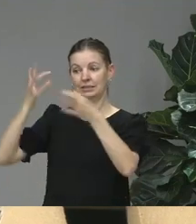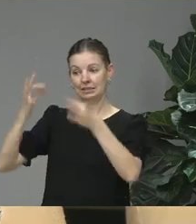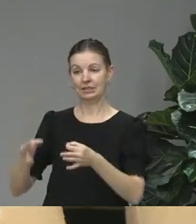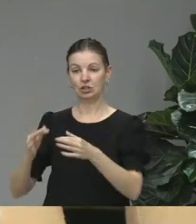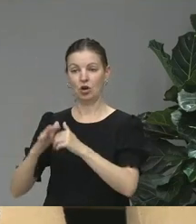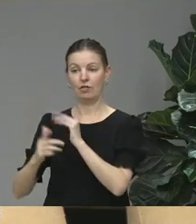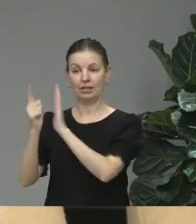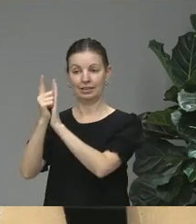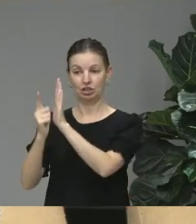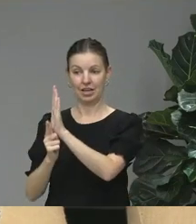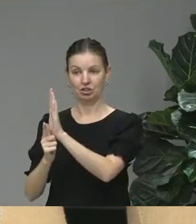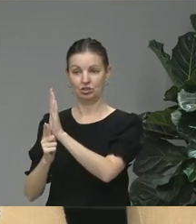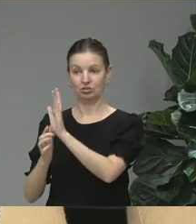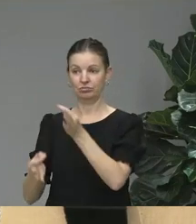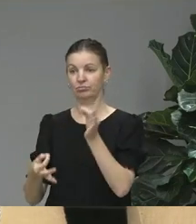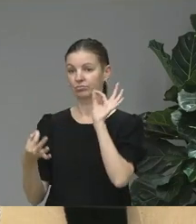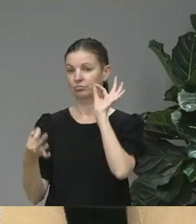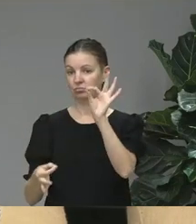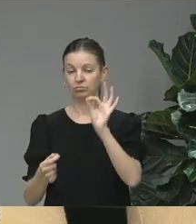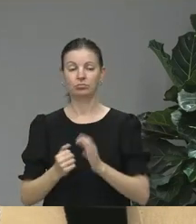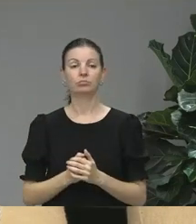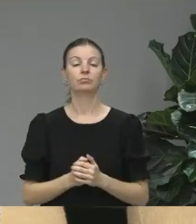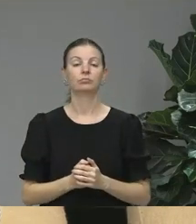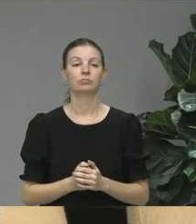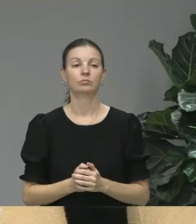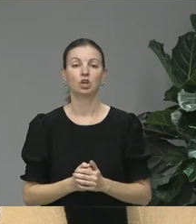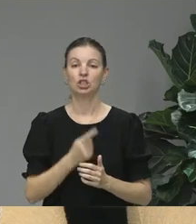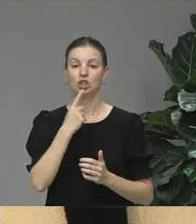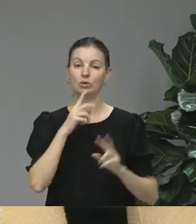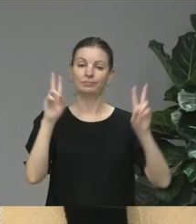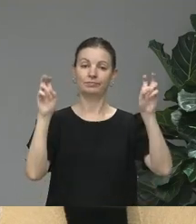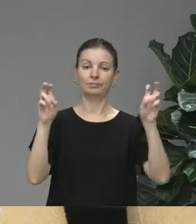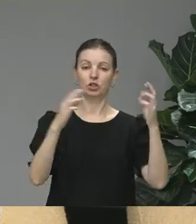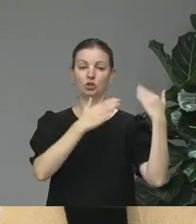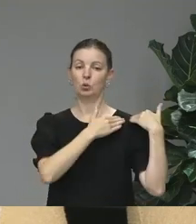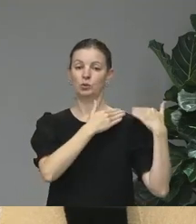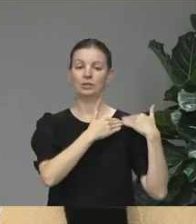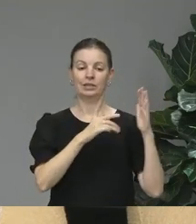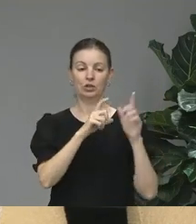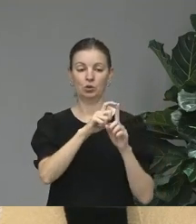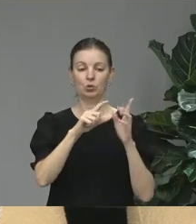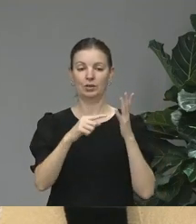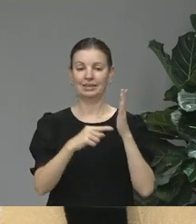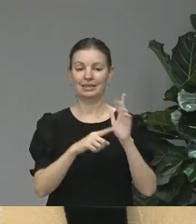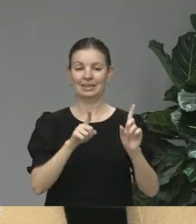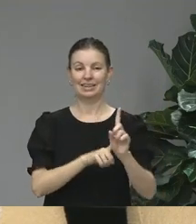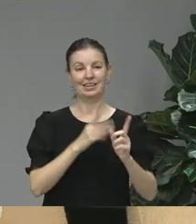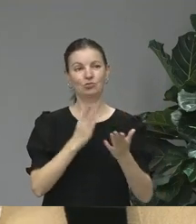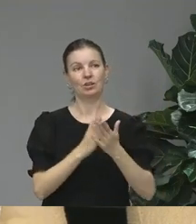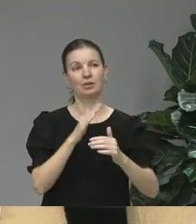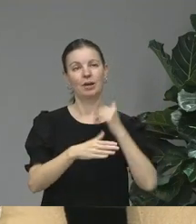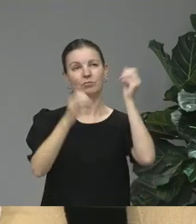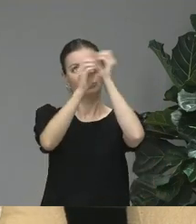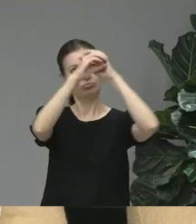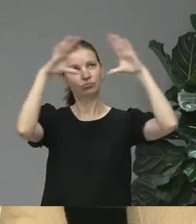or legislative instrument that's being propounded. So calling it a duty was part of that conceptualising of what